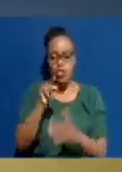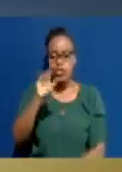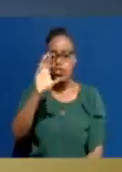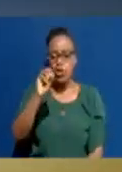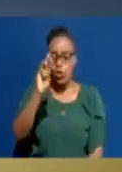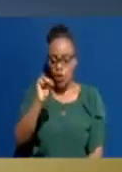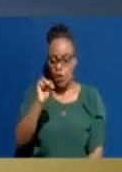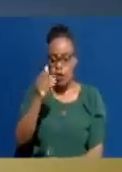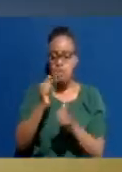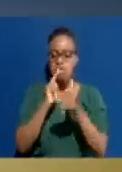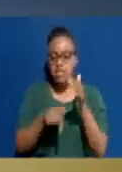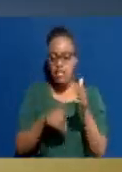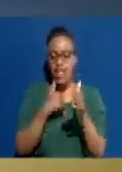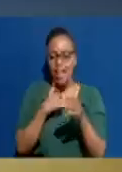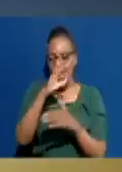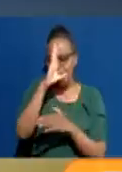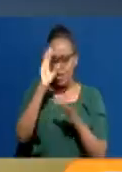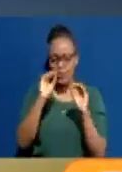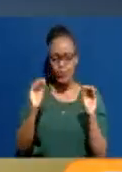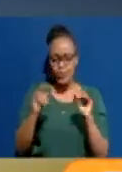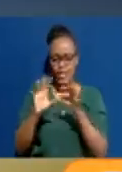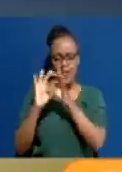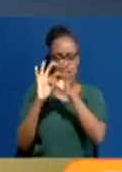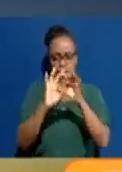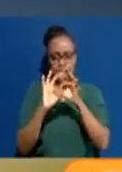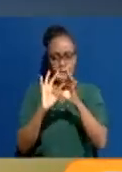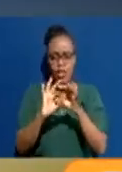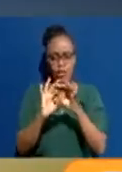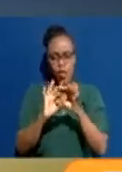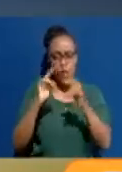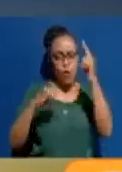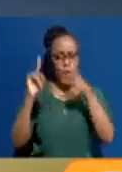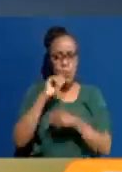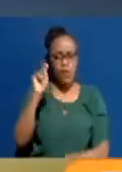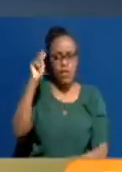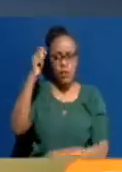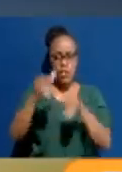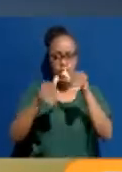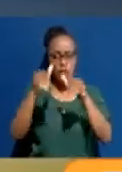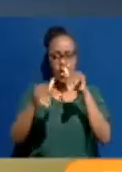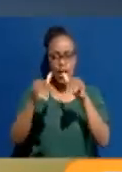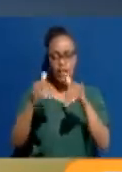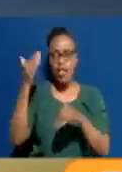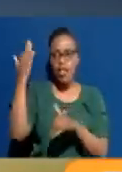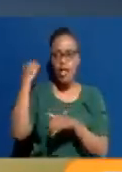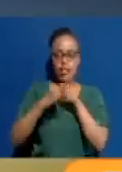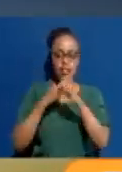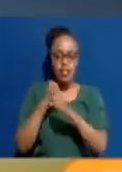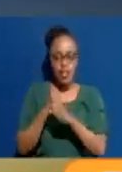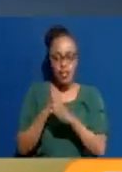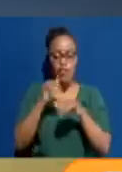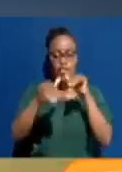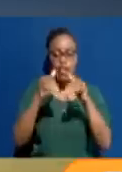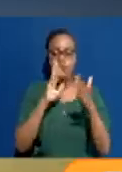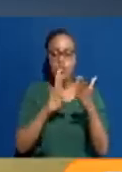KenyaElectionResults.com, which he says leaves no doubt that his Azimio coalition won the presidential election last year. The